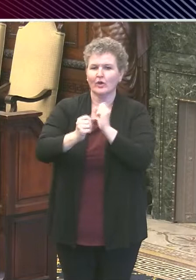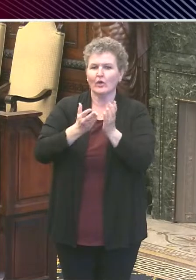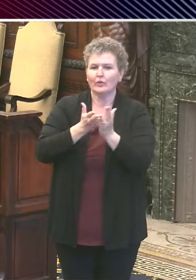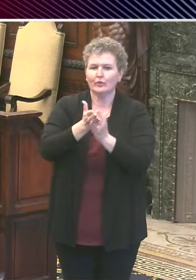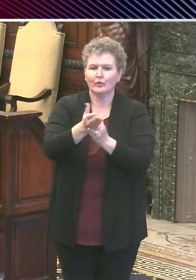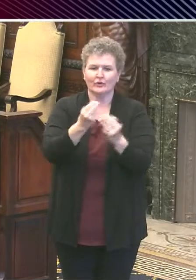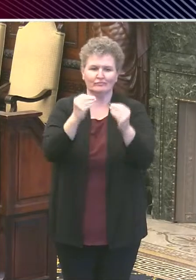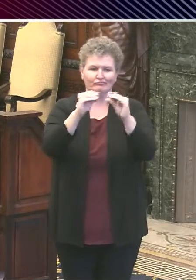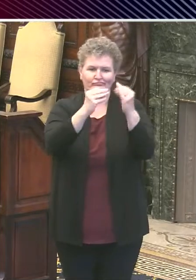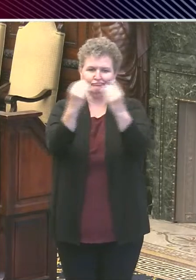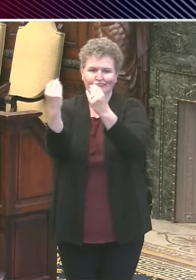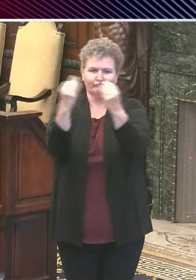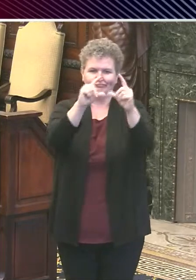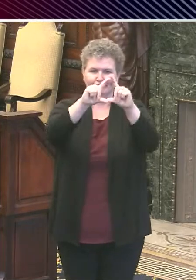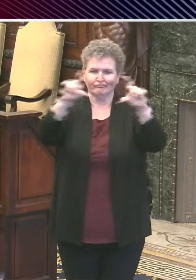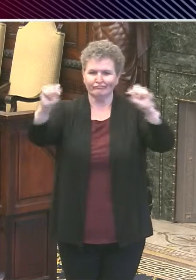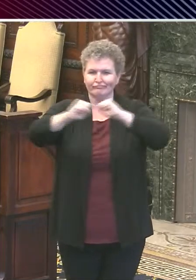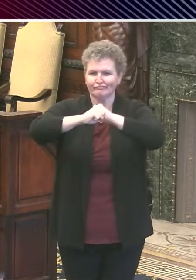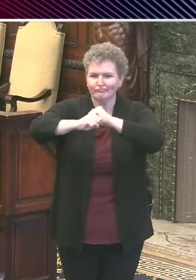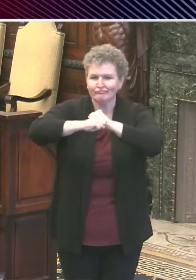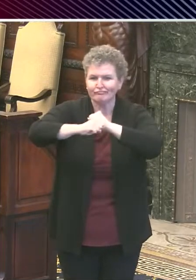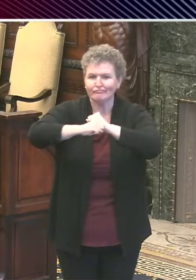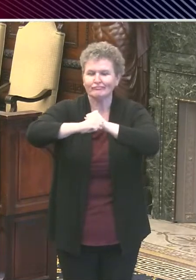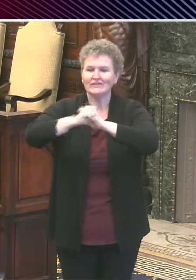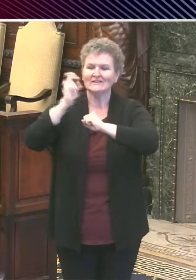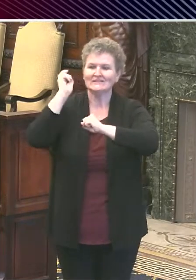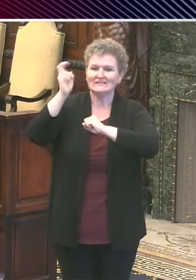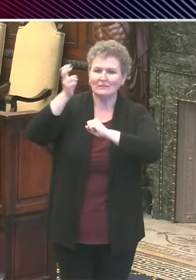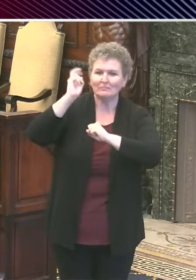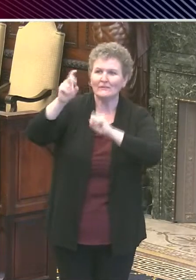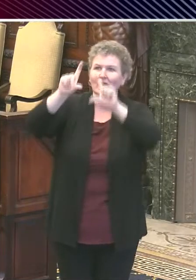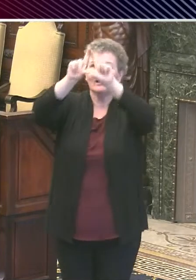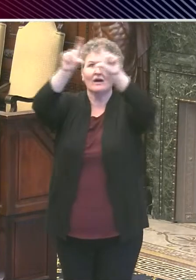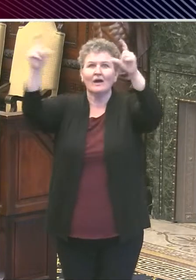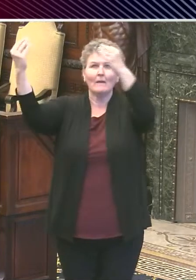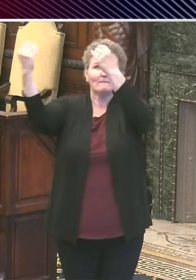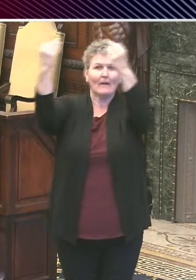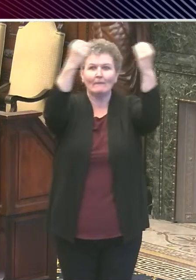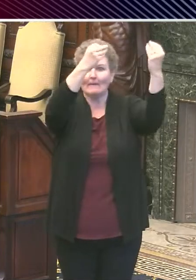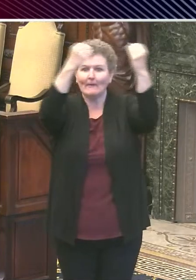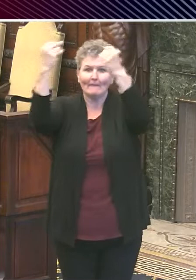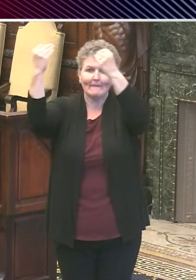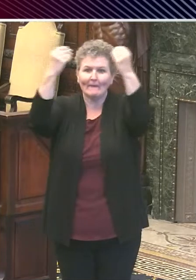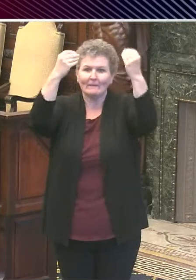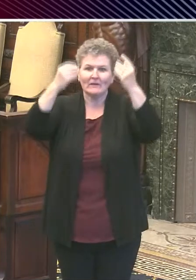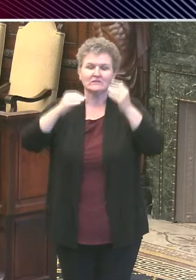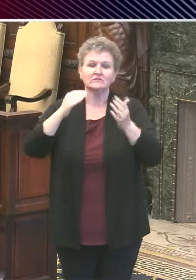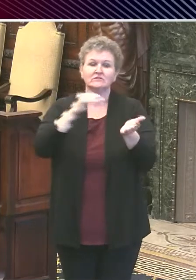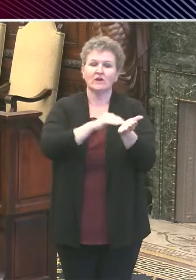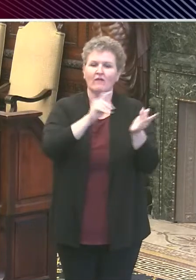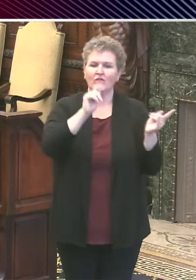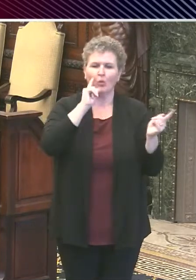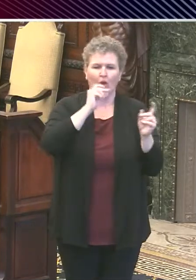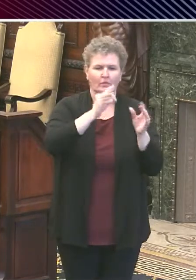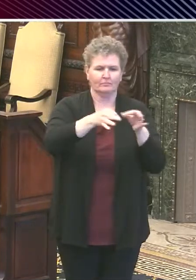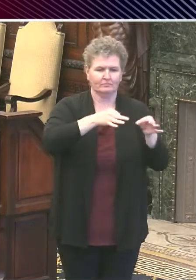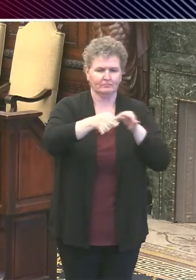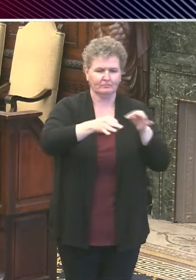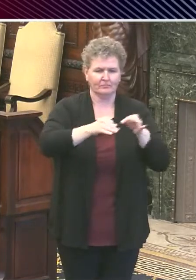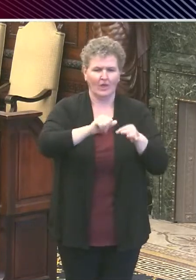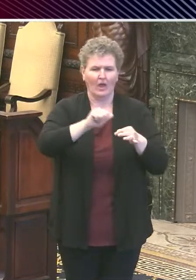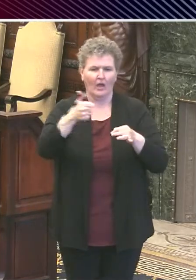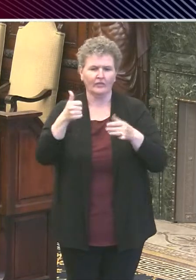bus boards. And Dr. Farley will share more about some of the other placements and uses that are coming this summer. We know that the majority